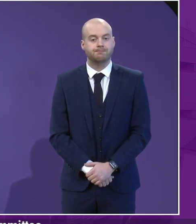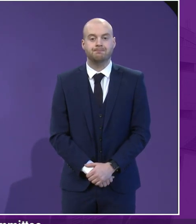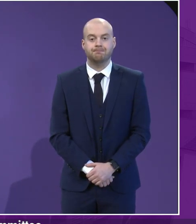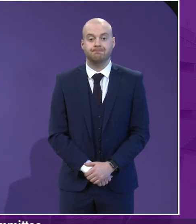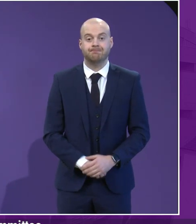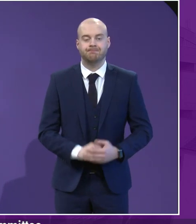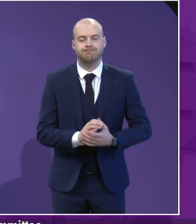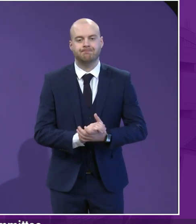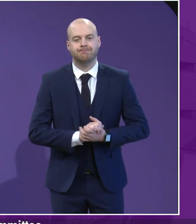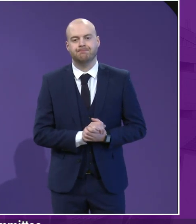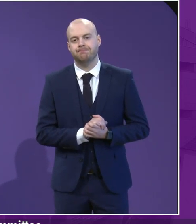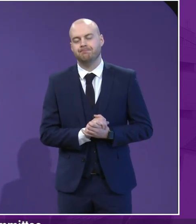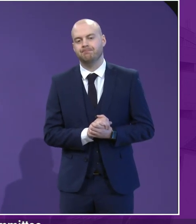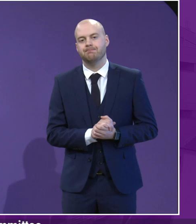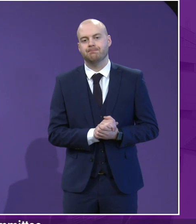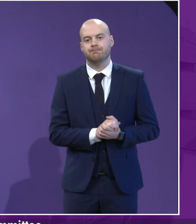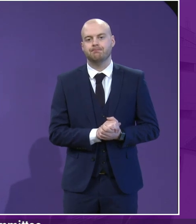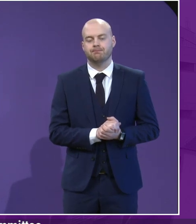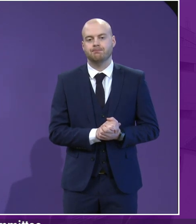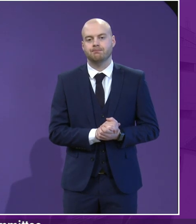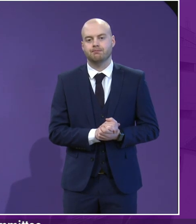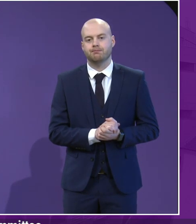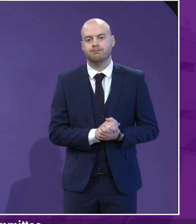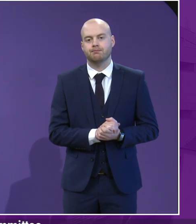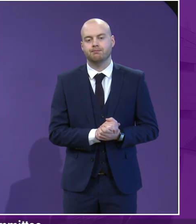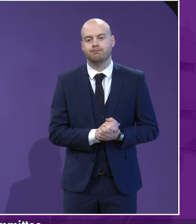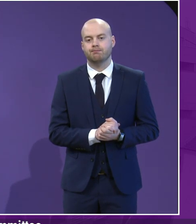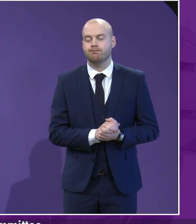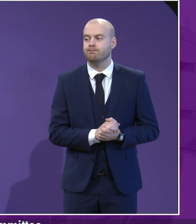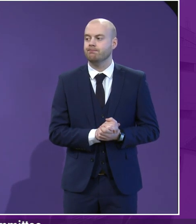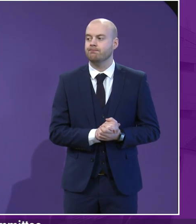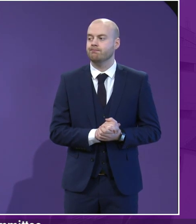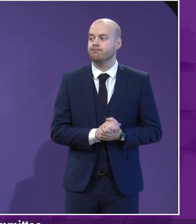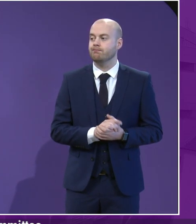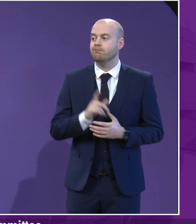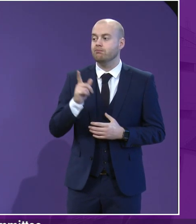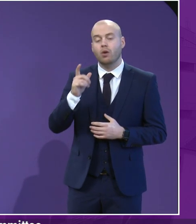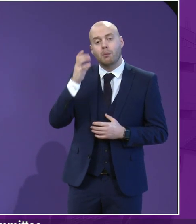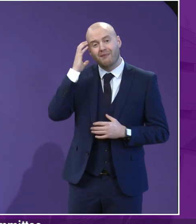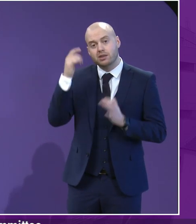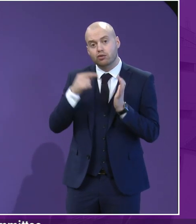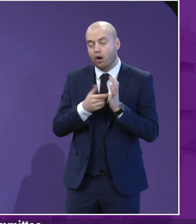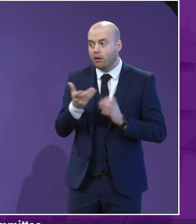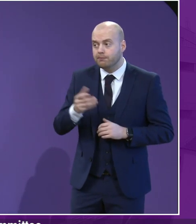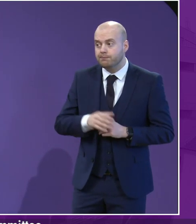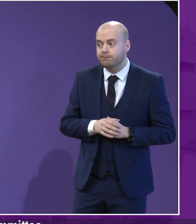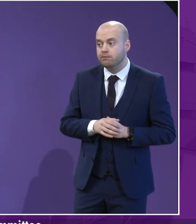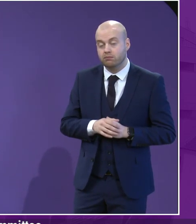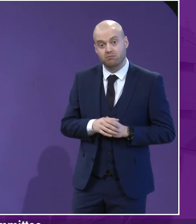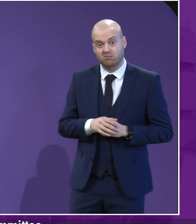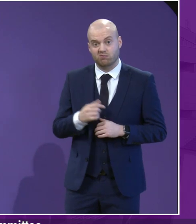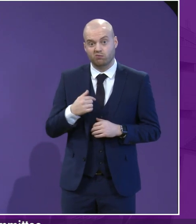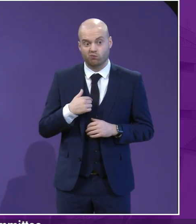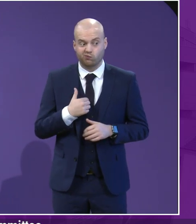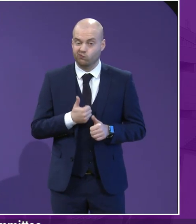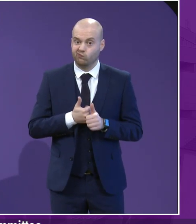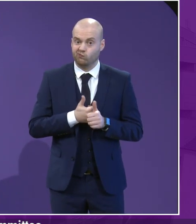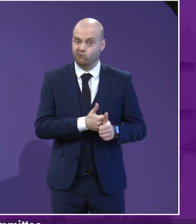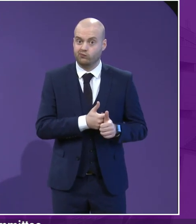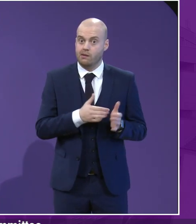for hearing students, it gives them an opportunity to mix with, you know, a large number of deaf students, and actually